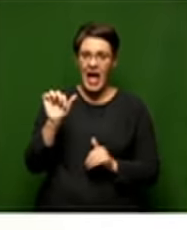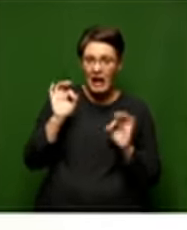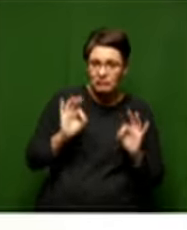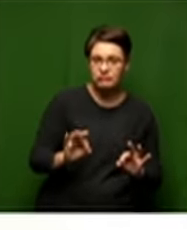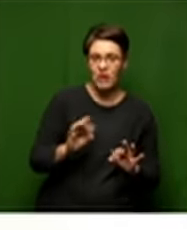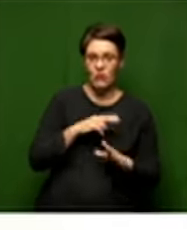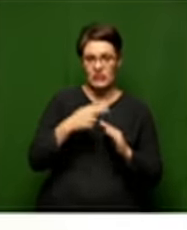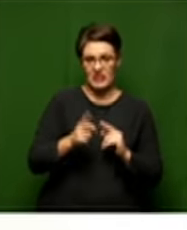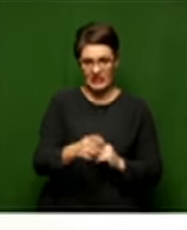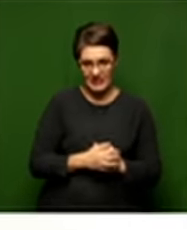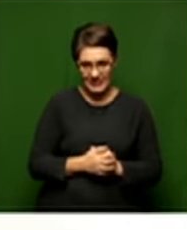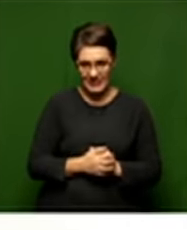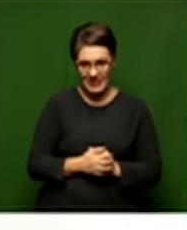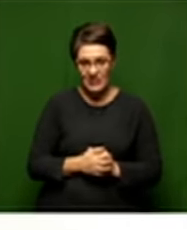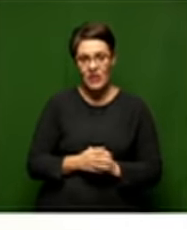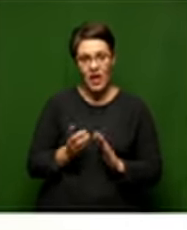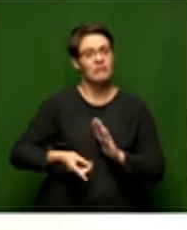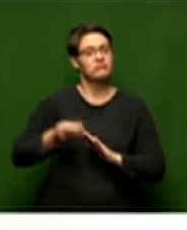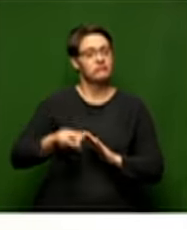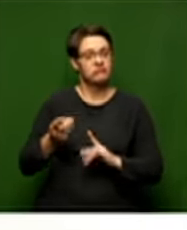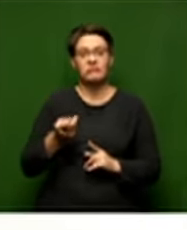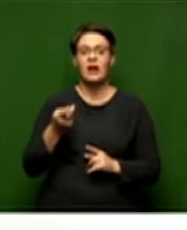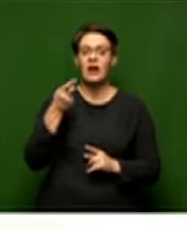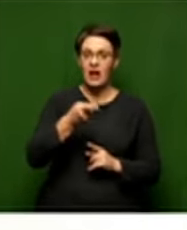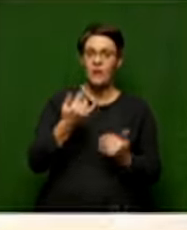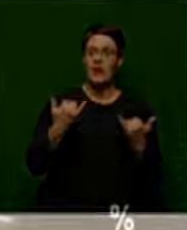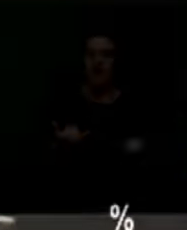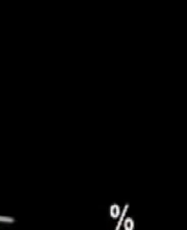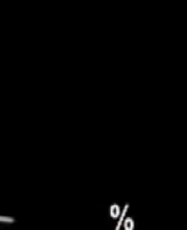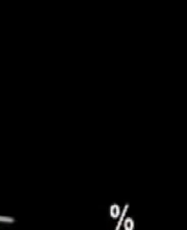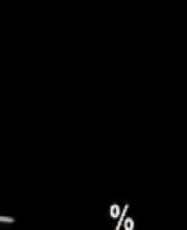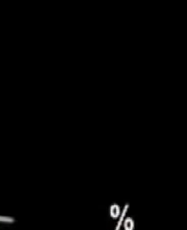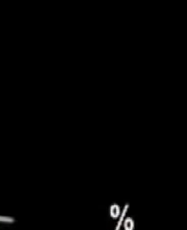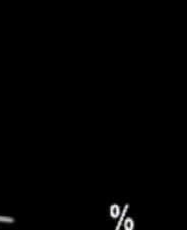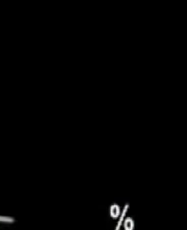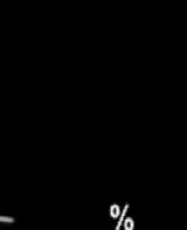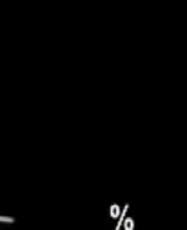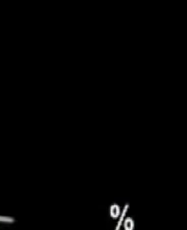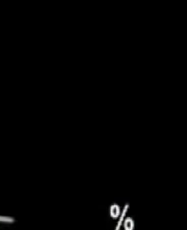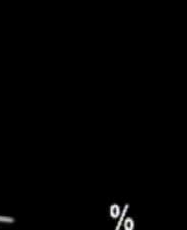is. But having said that, let's bring you up to speed now. Here is where we're at right now. So